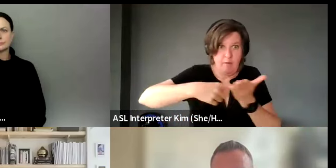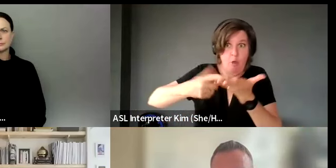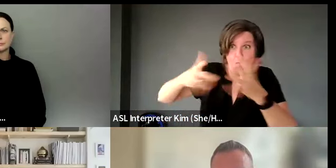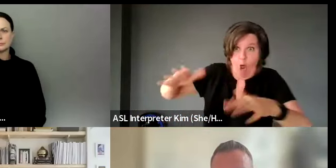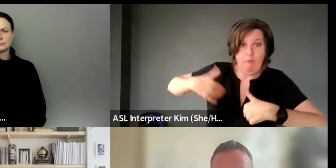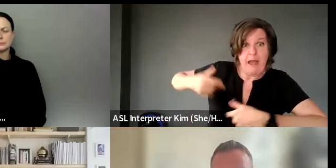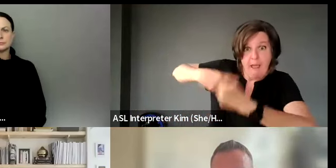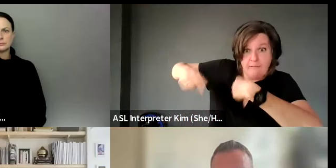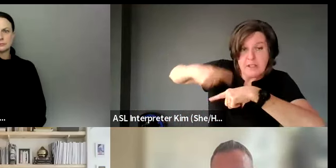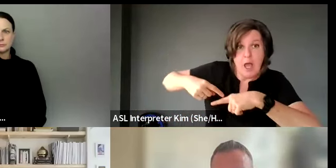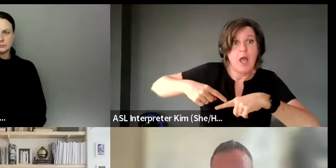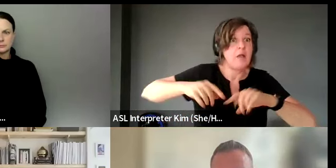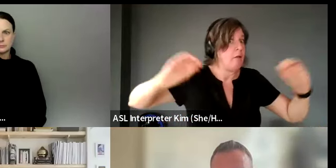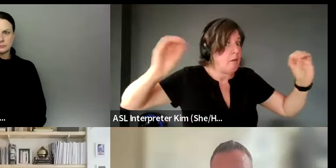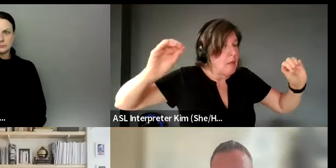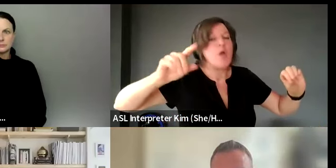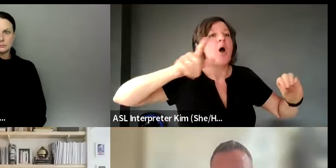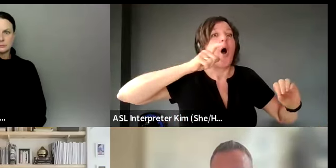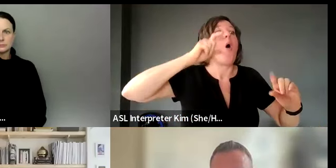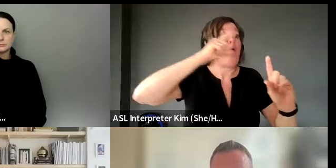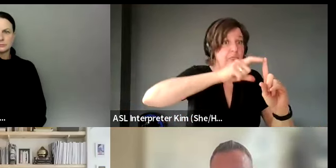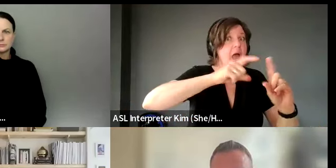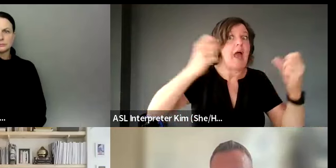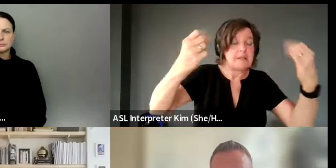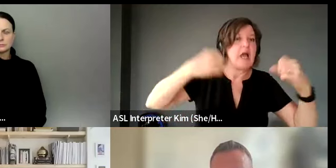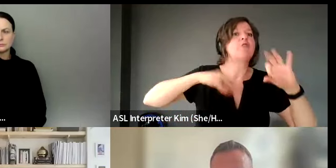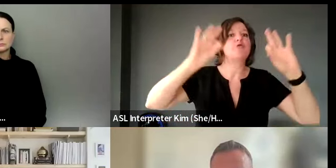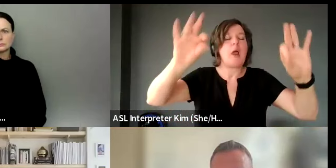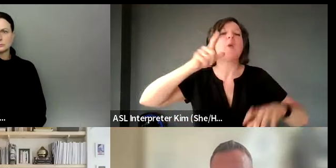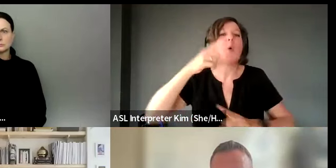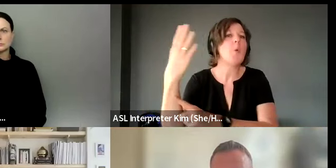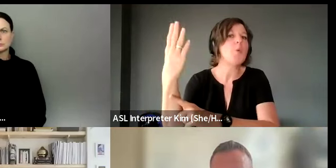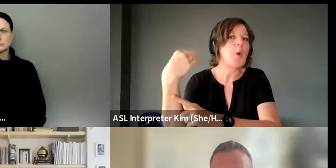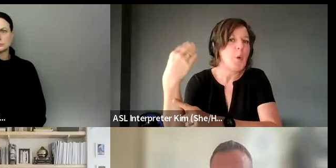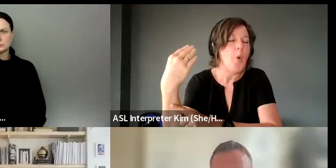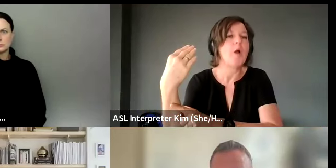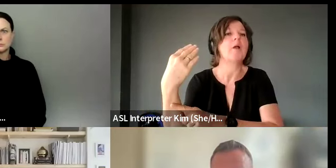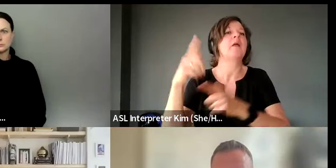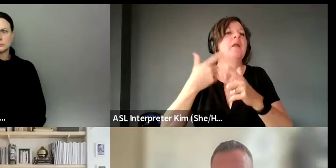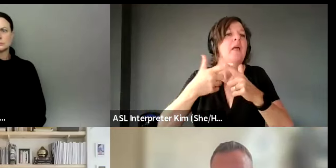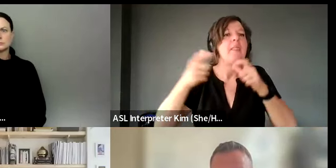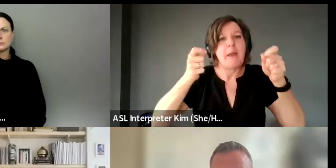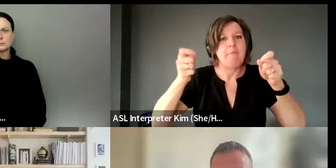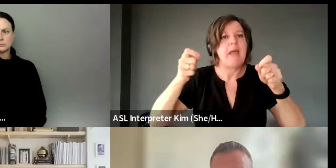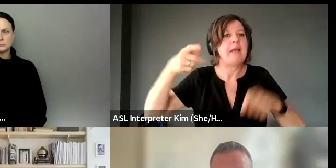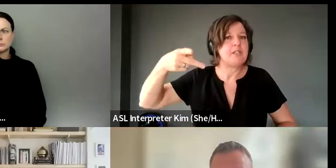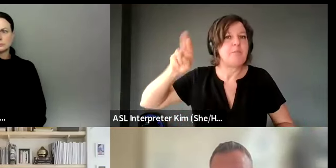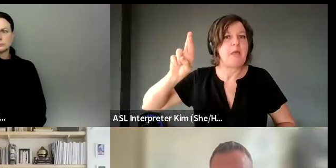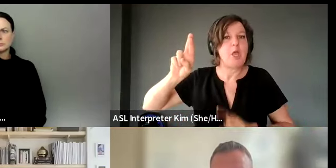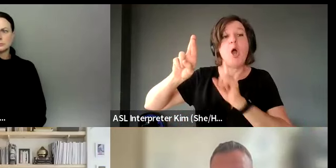this is the term. Who will record it, like manage the whole thing, and then create the PR, the pull request this